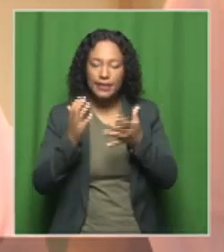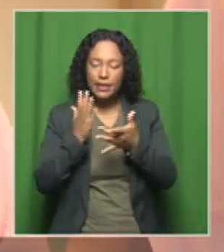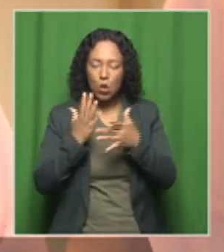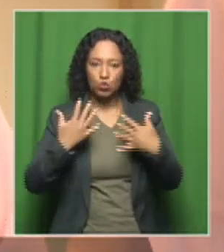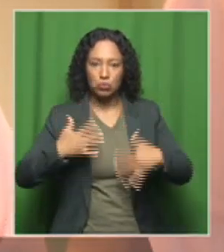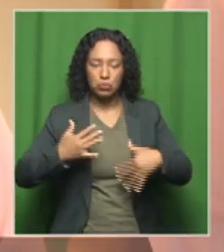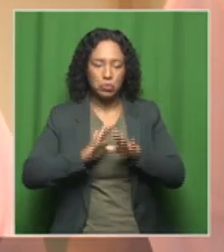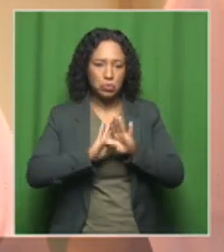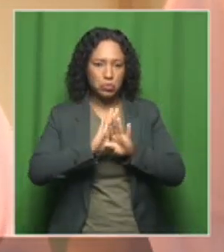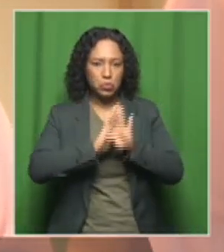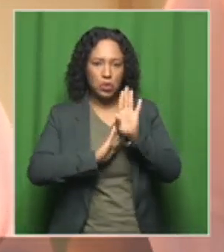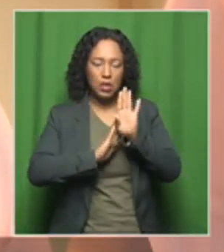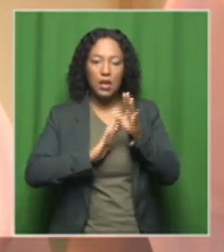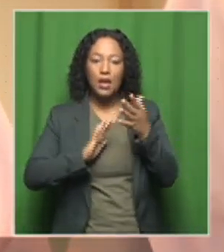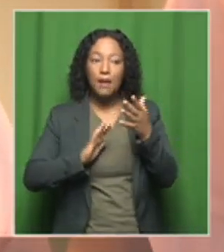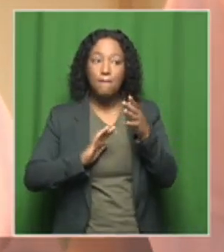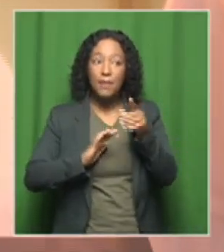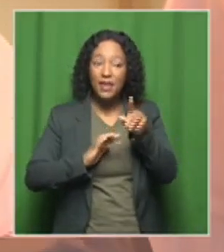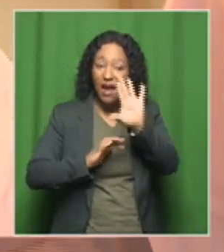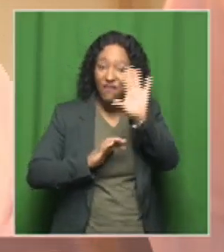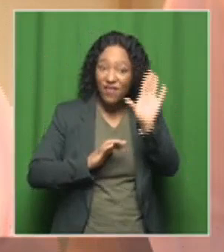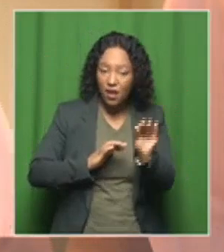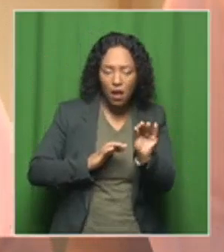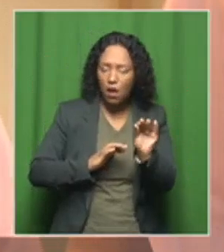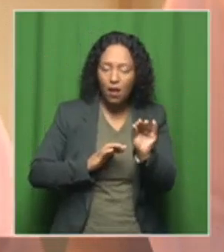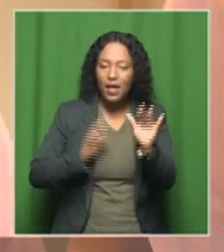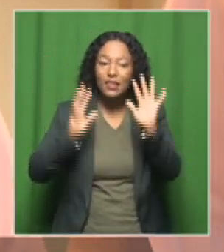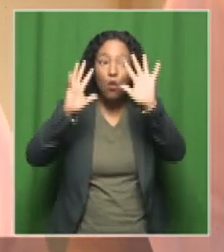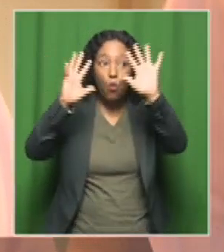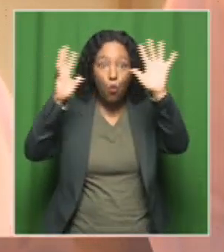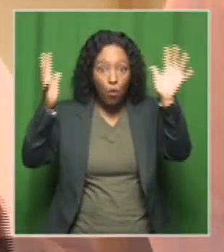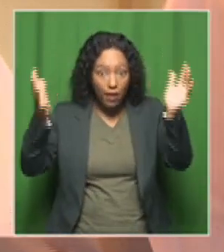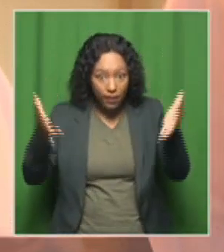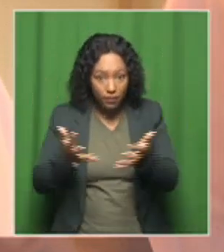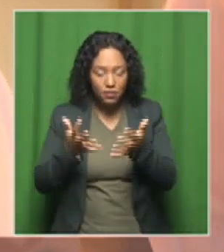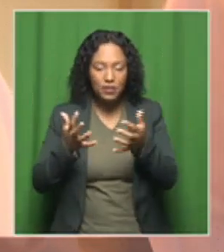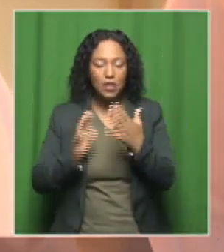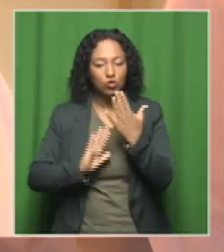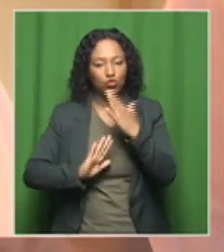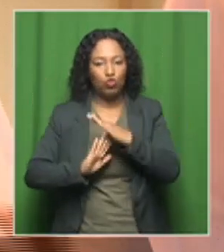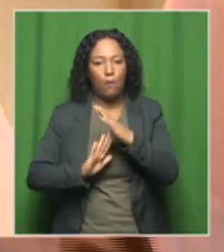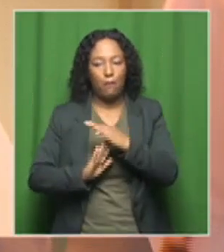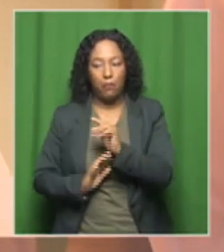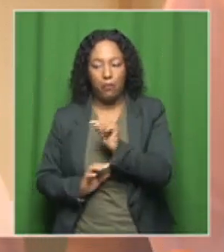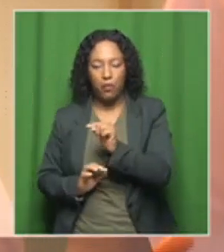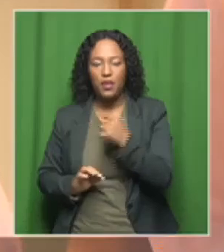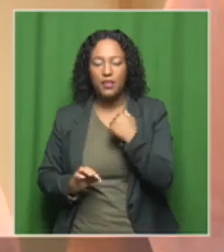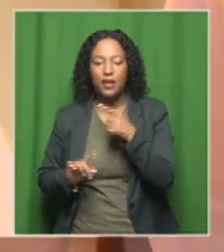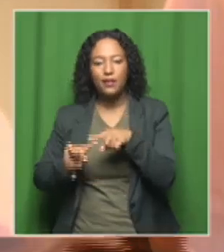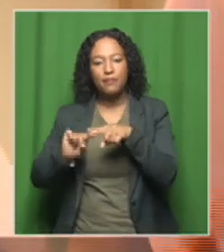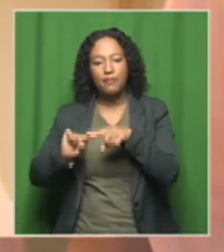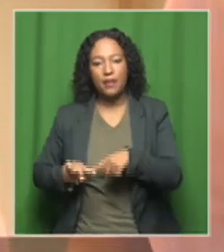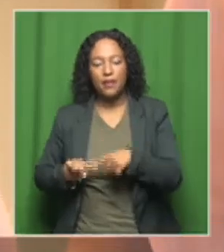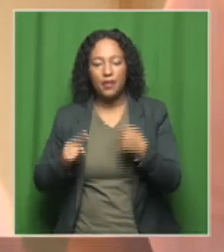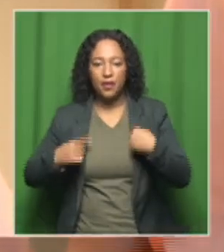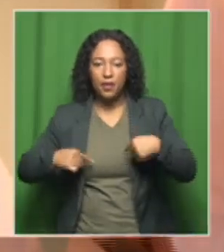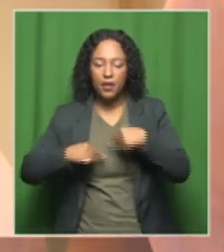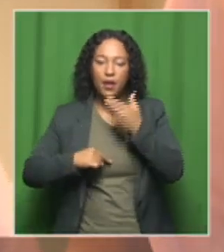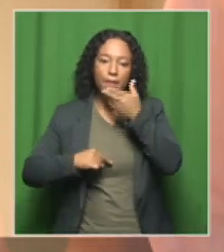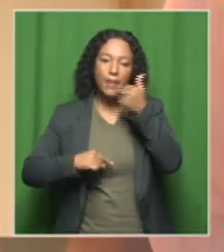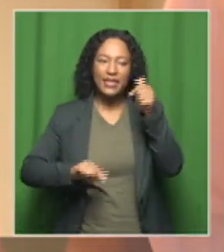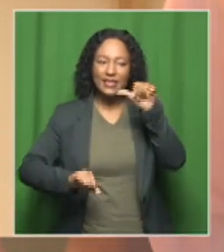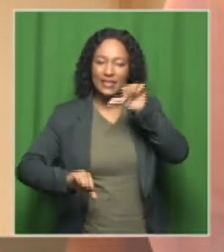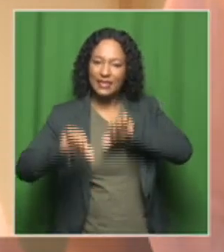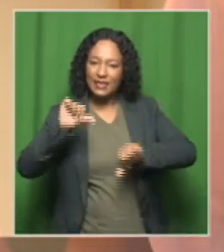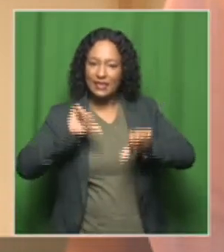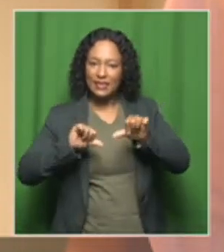emphasize, not just on the continent, in the whole world, the major industrialized powers, they are relying on us. So some of the best scientists, the best minds